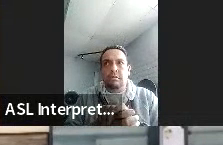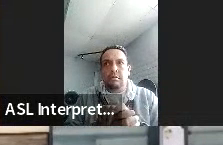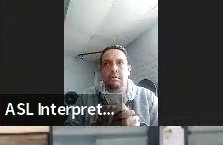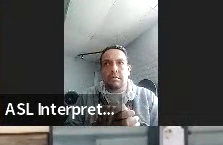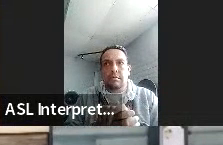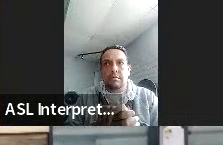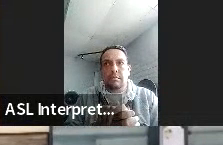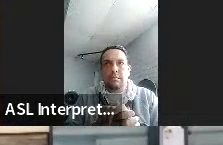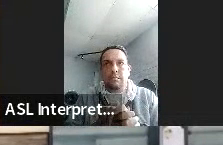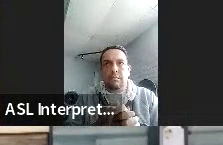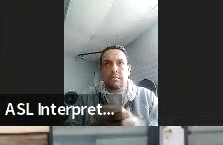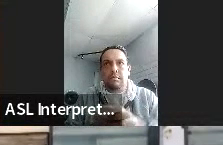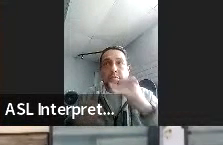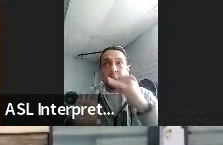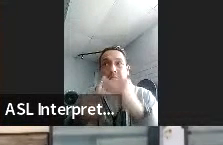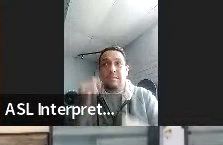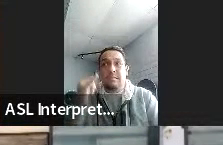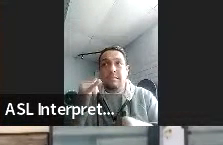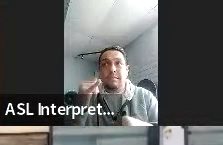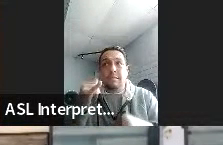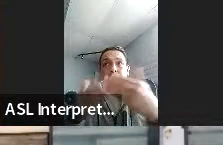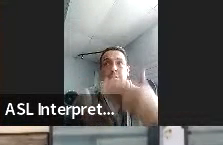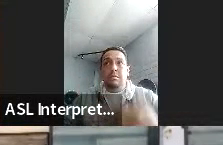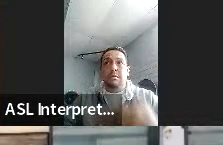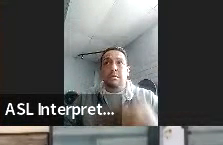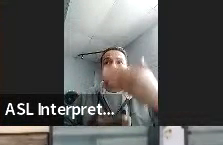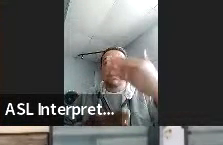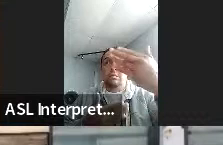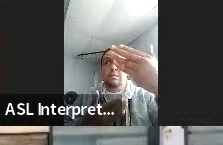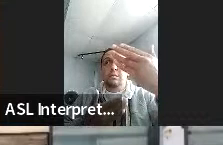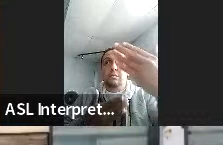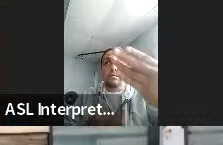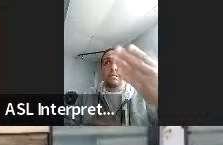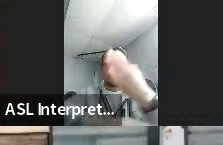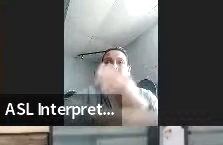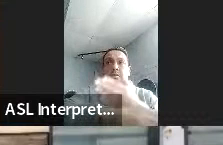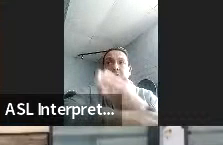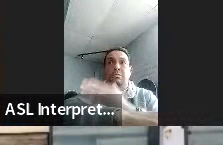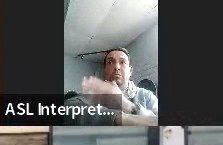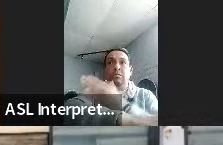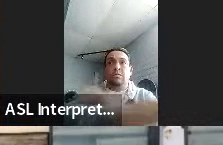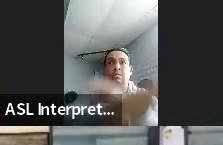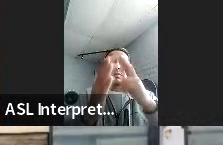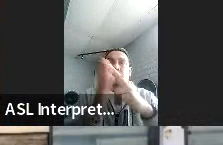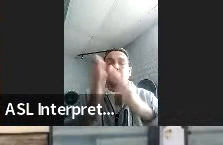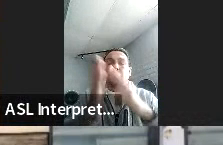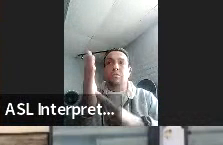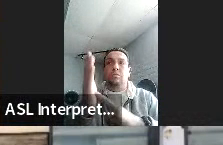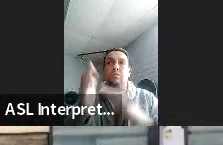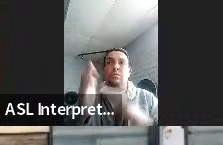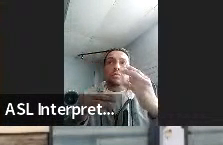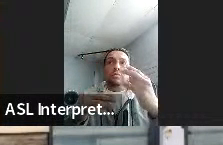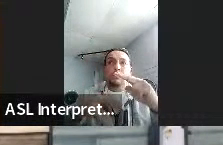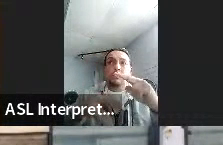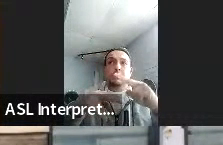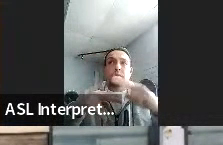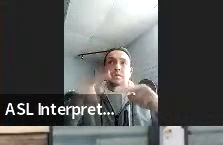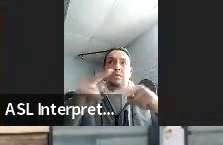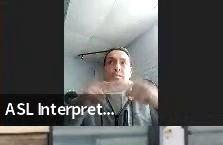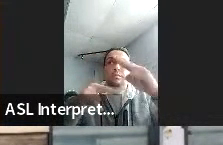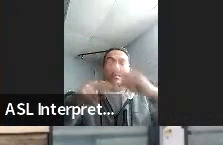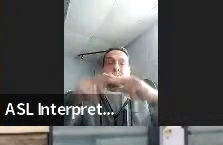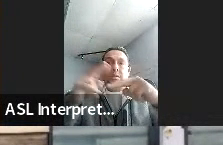So our final proposal is about modernizing our city's rules for existing buildings. Today, if a building tenant changes